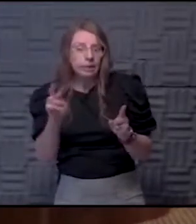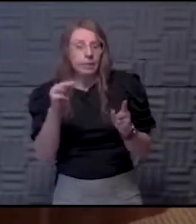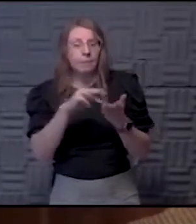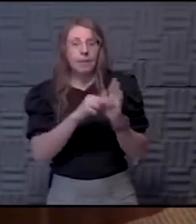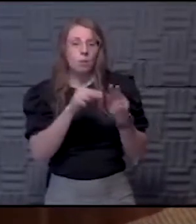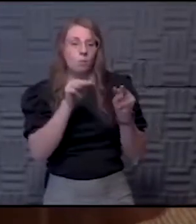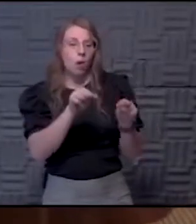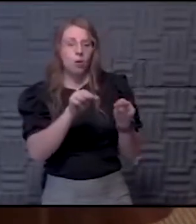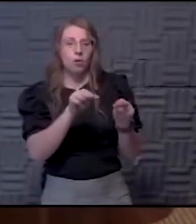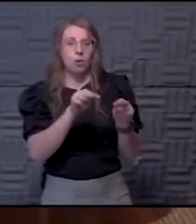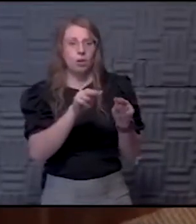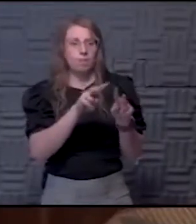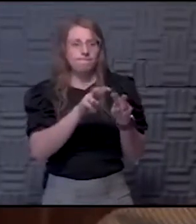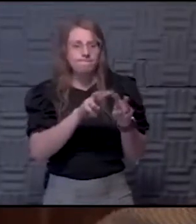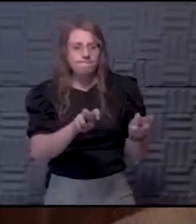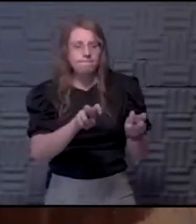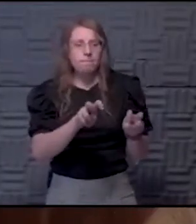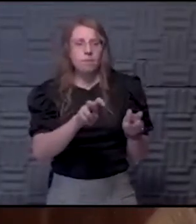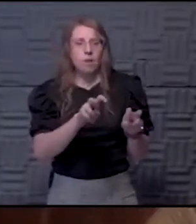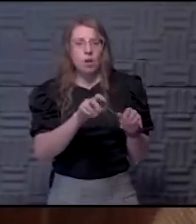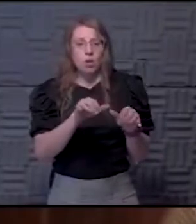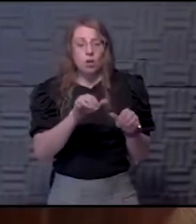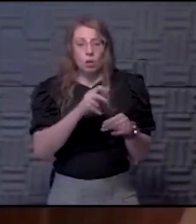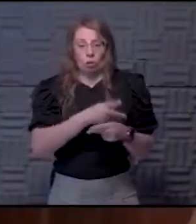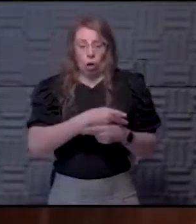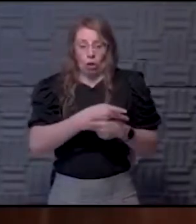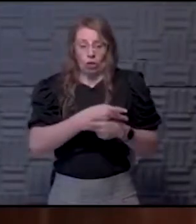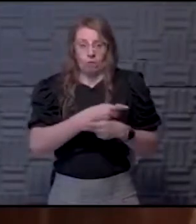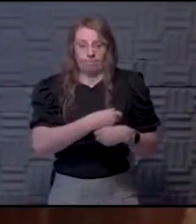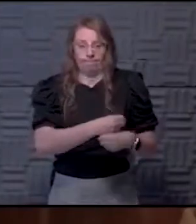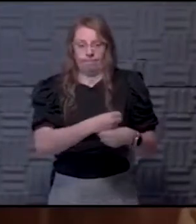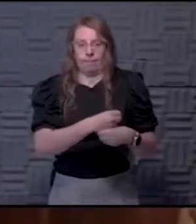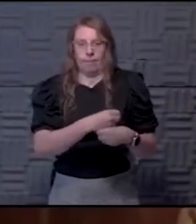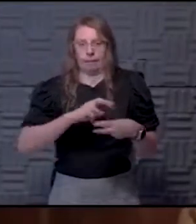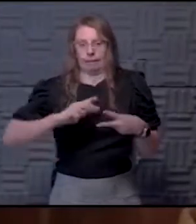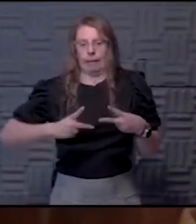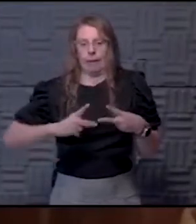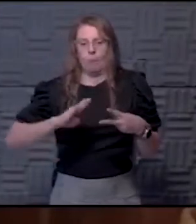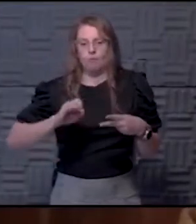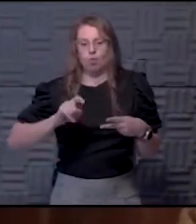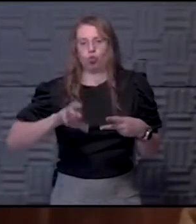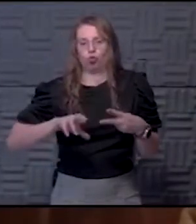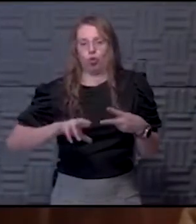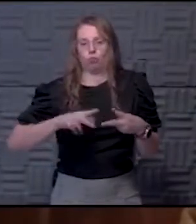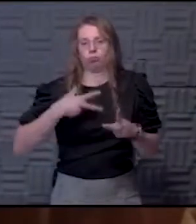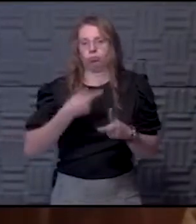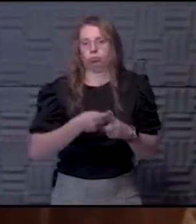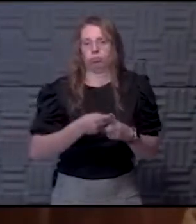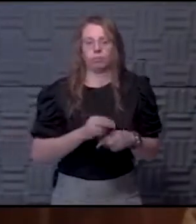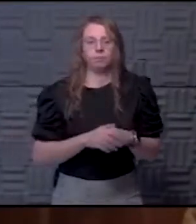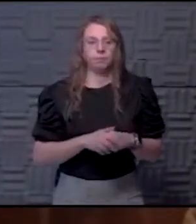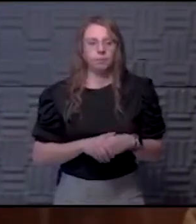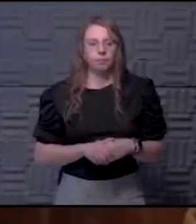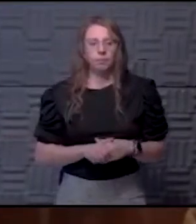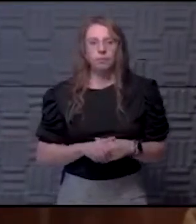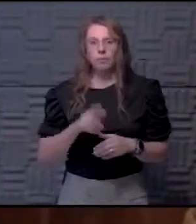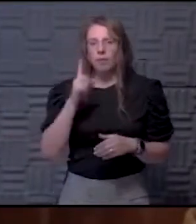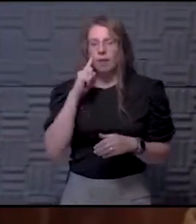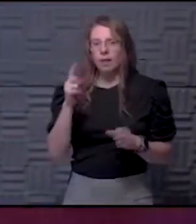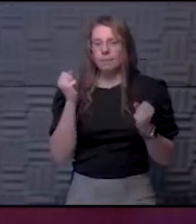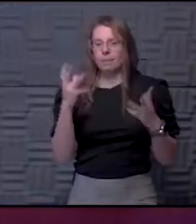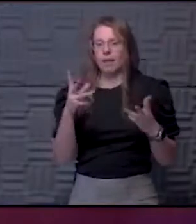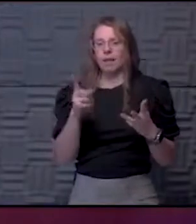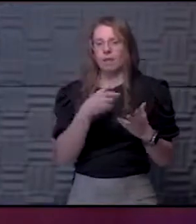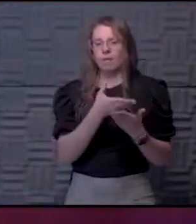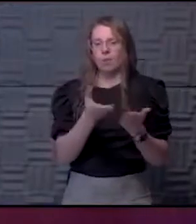and out of caution, preparing booster doses. A lot of those questions